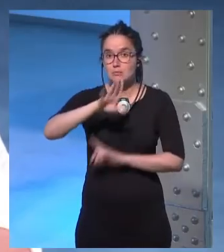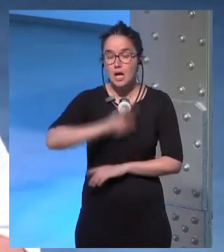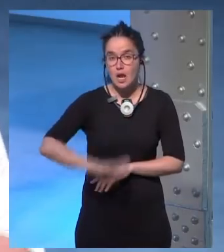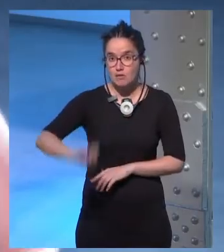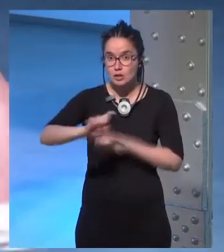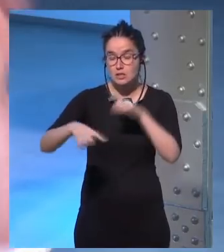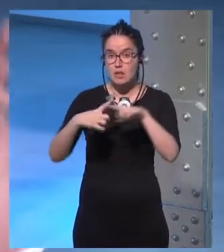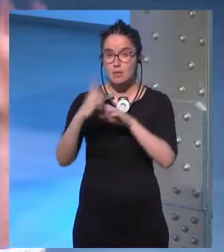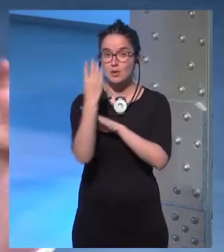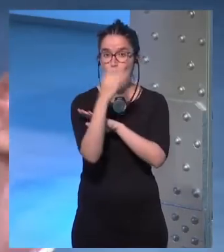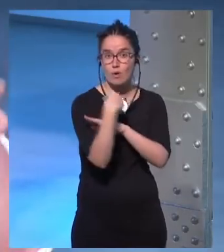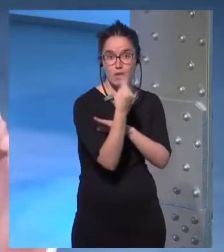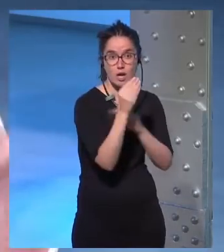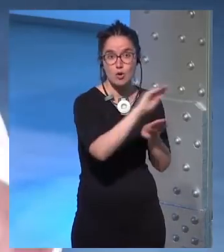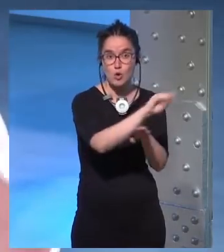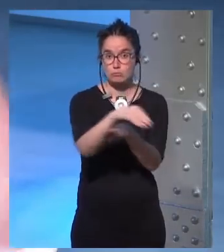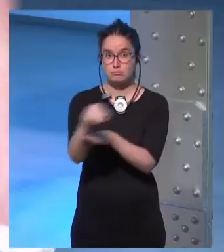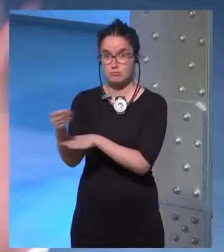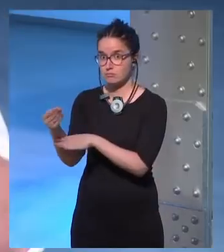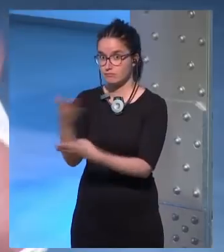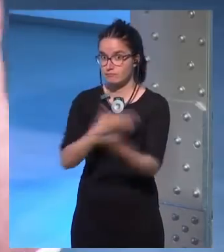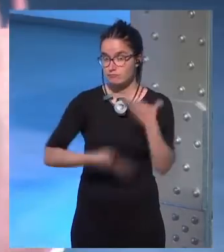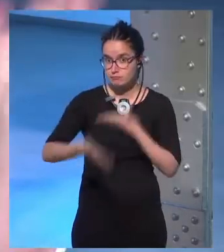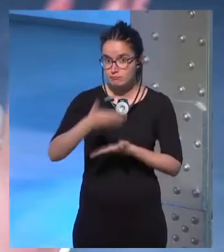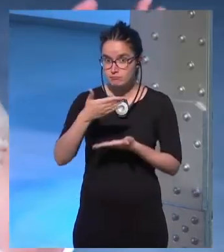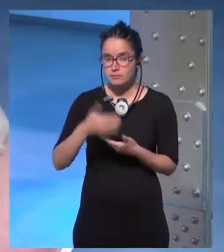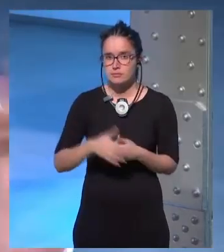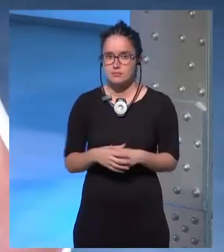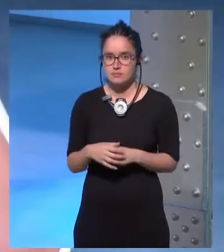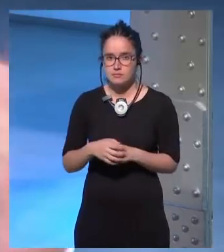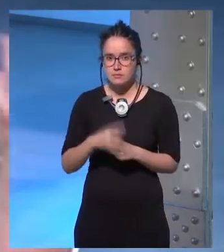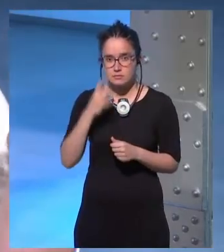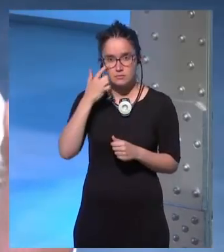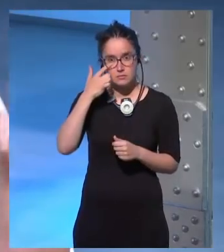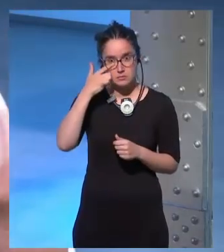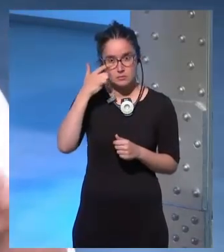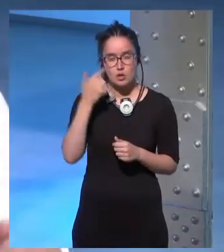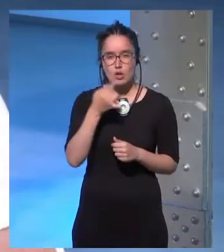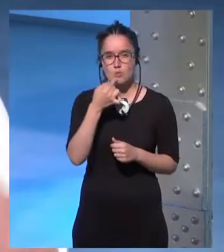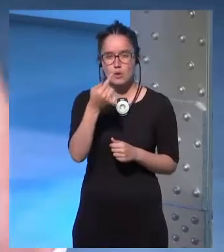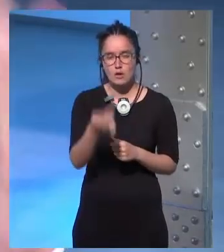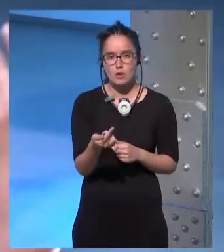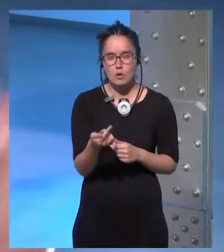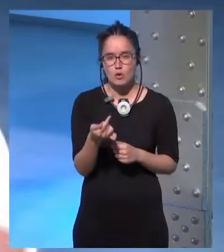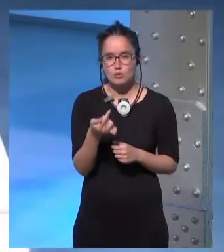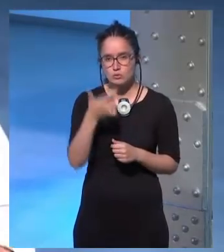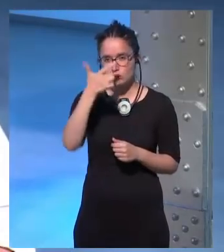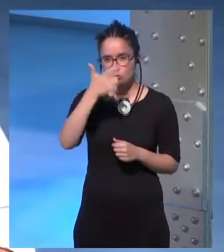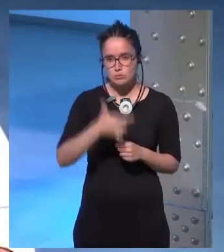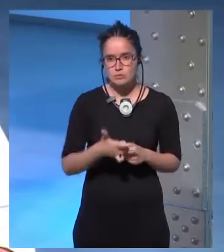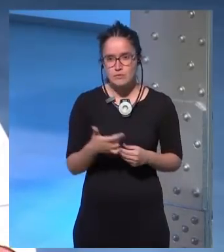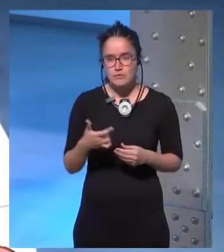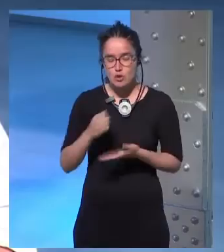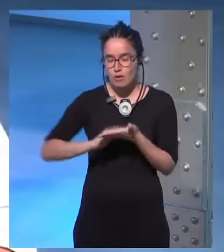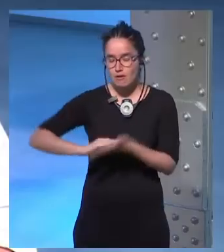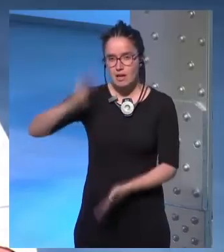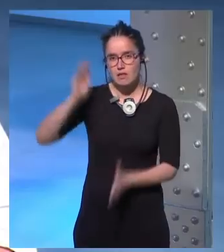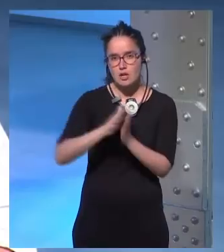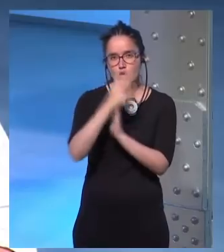right now, like I used to be writing all these grim, dark things, and strangely enough, I no longer feel like writing those things. I'm writing a lot more hopeful